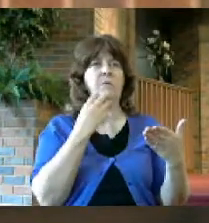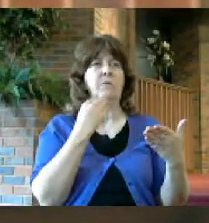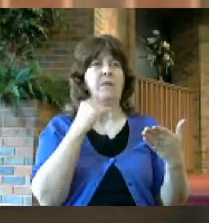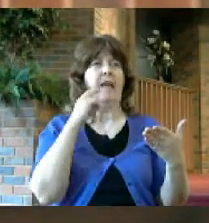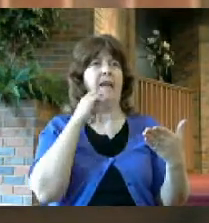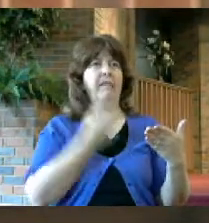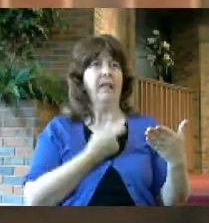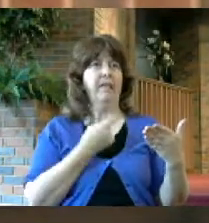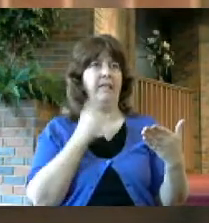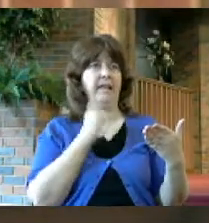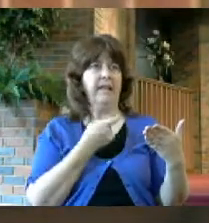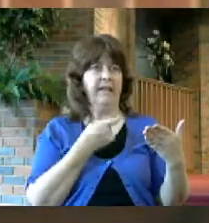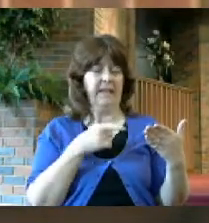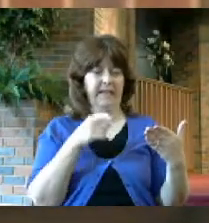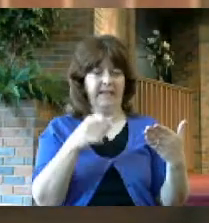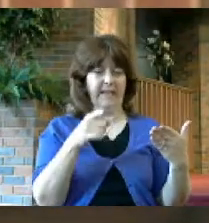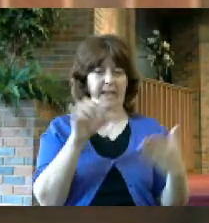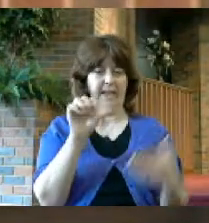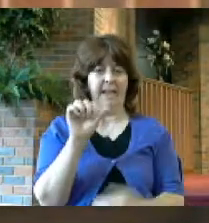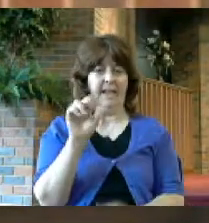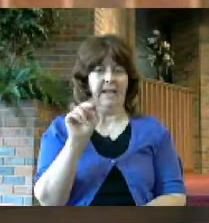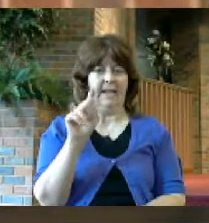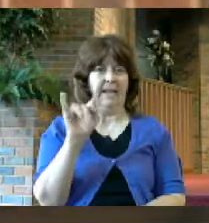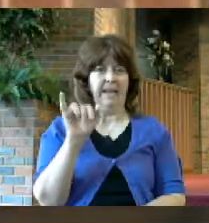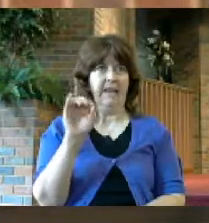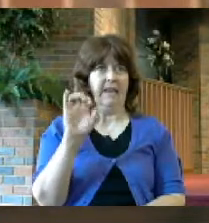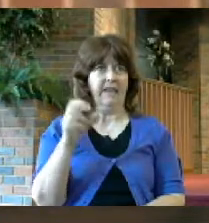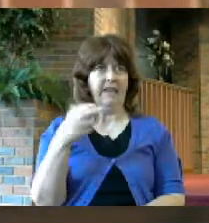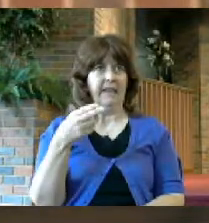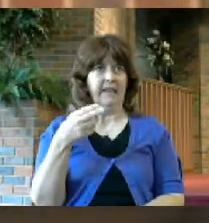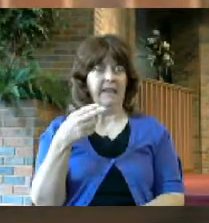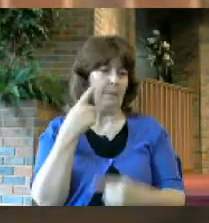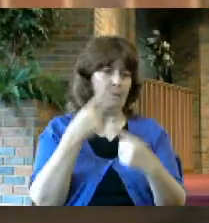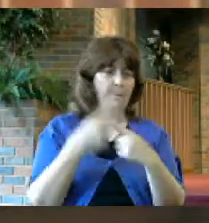are opposing Paul, and they don't want him preaching.